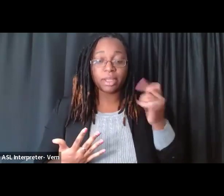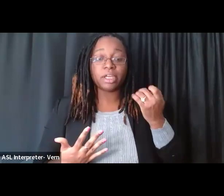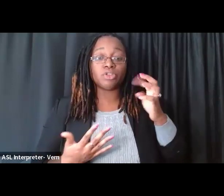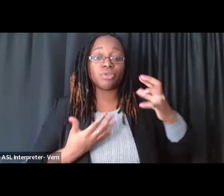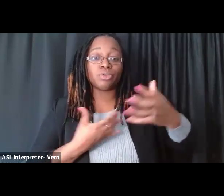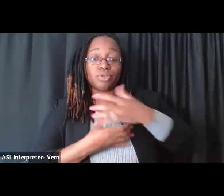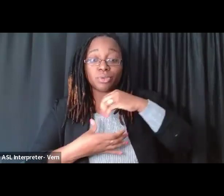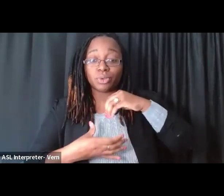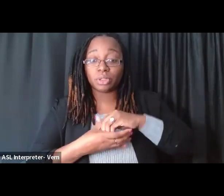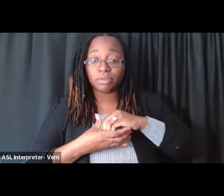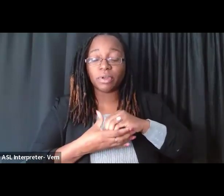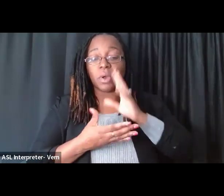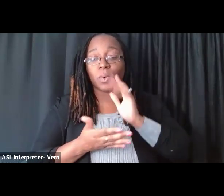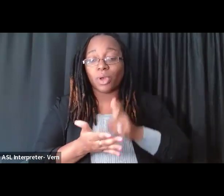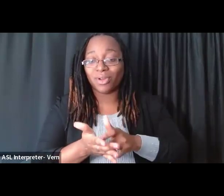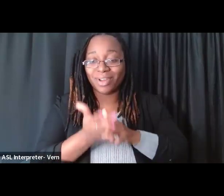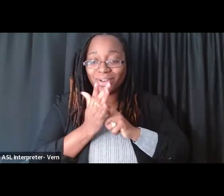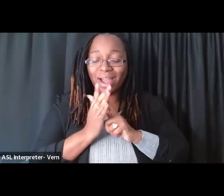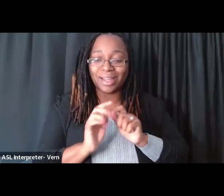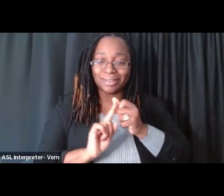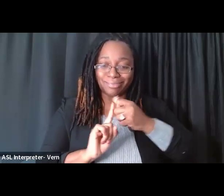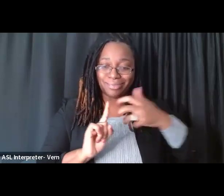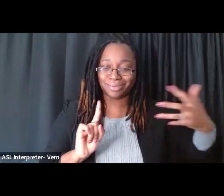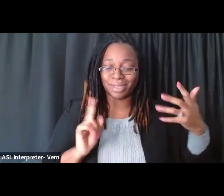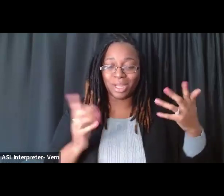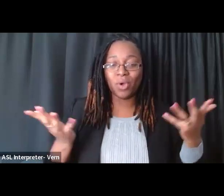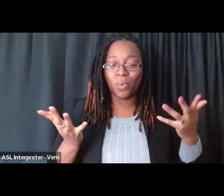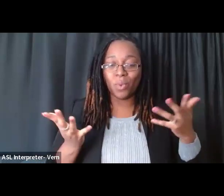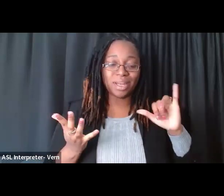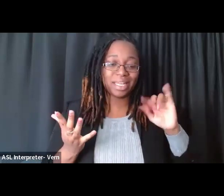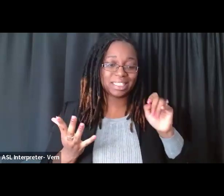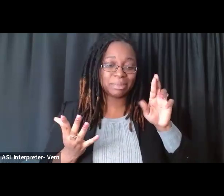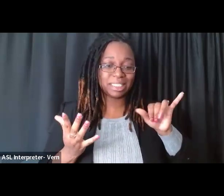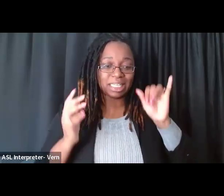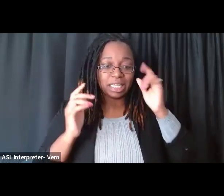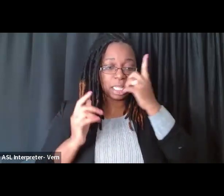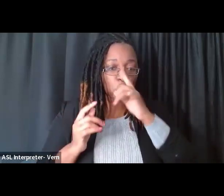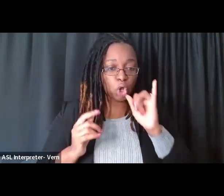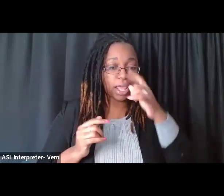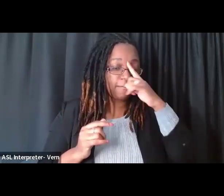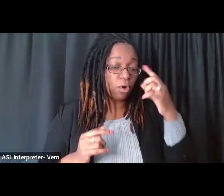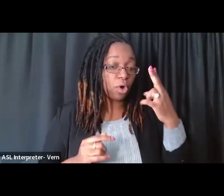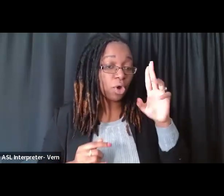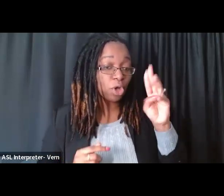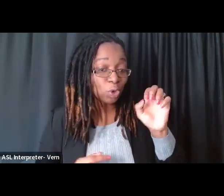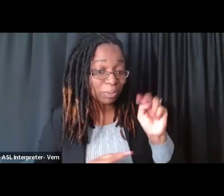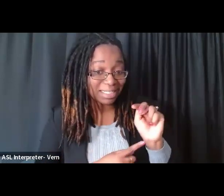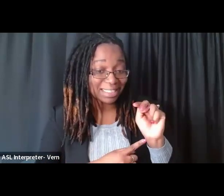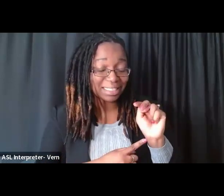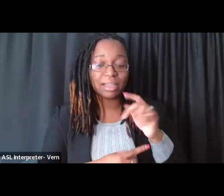intimacy requires an expansive view of what intimacy can look like between humans. A phrase I have often